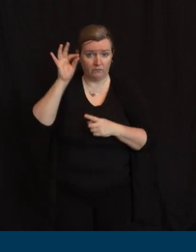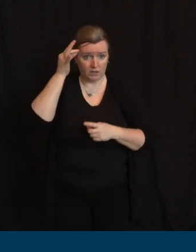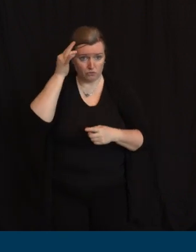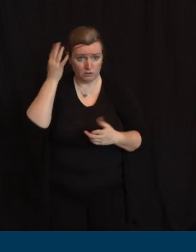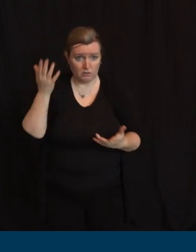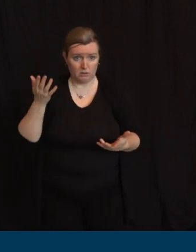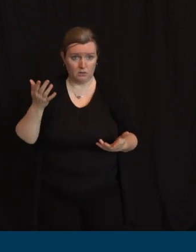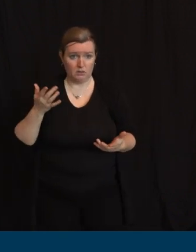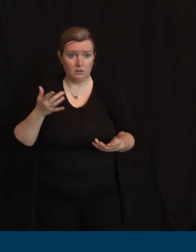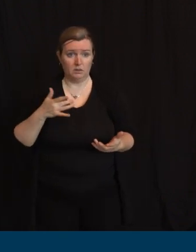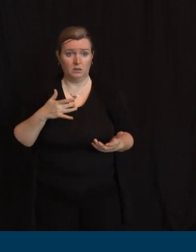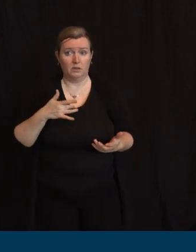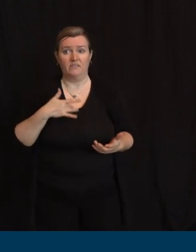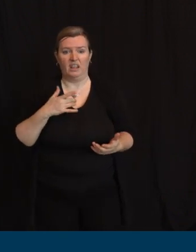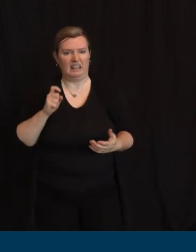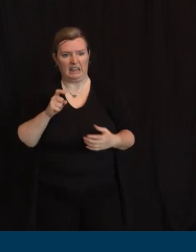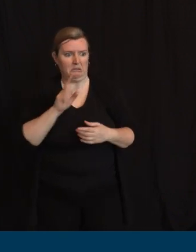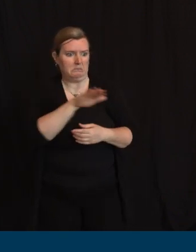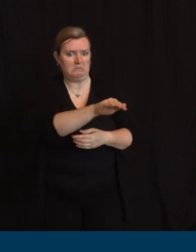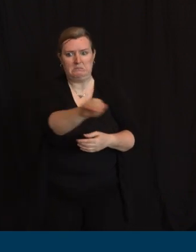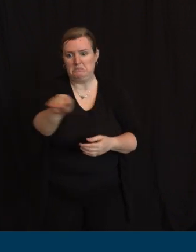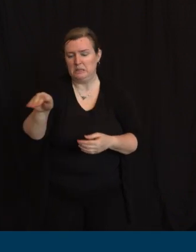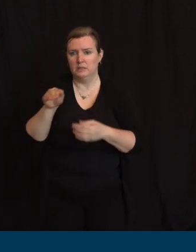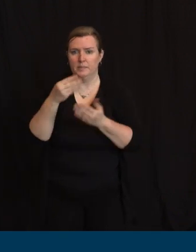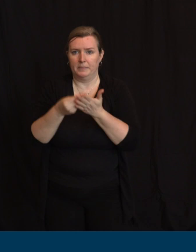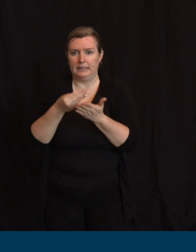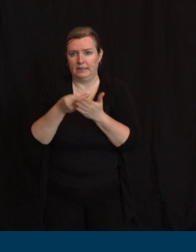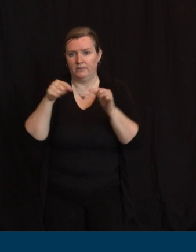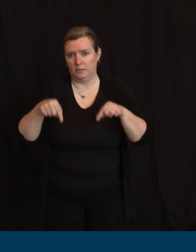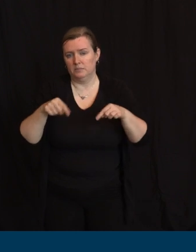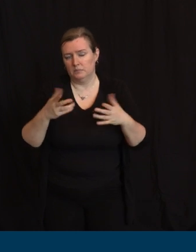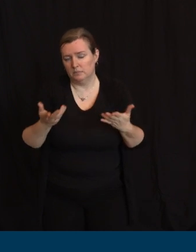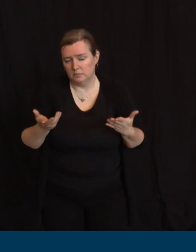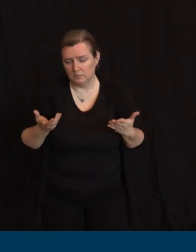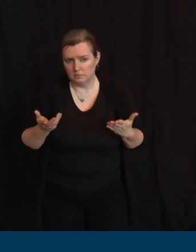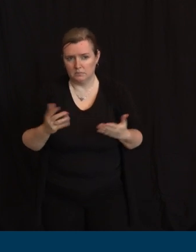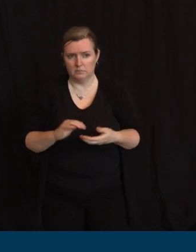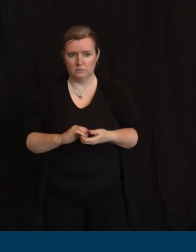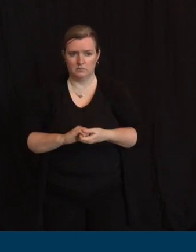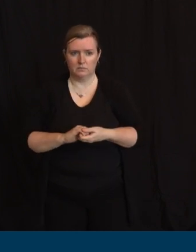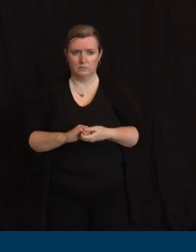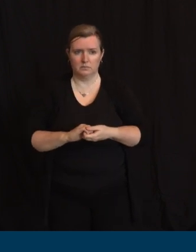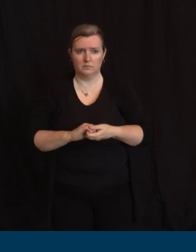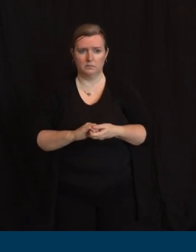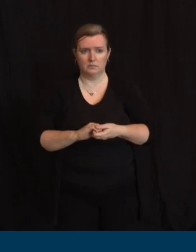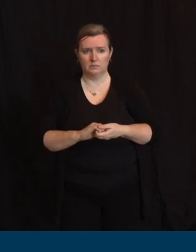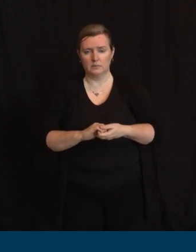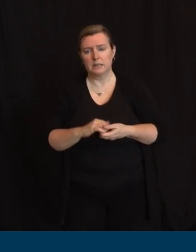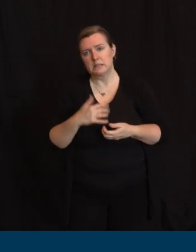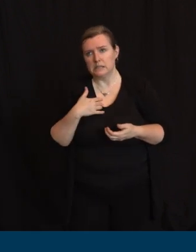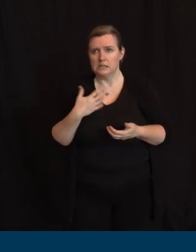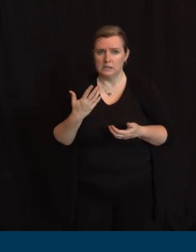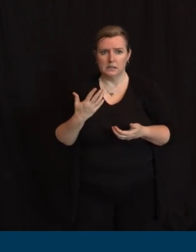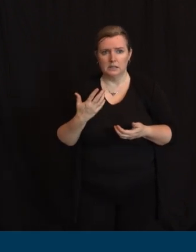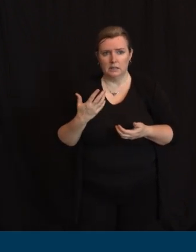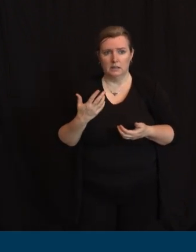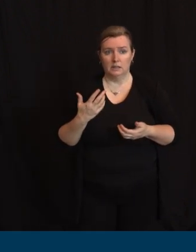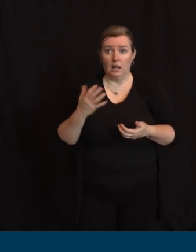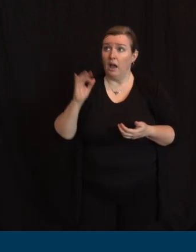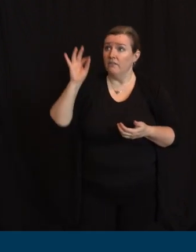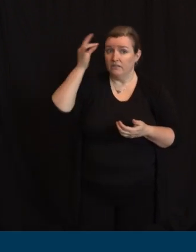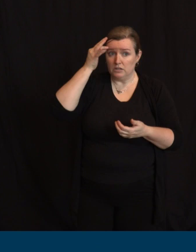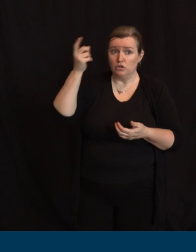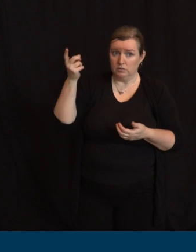me an essential tool to have in the toolkit, because even if the federal government does come through with money,